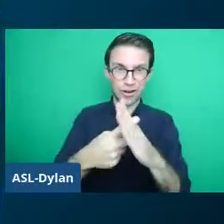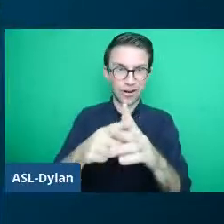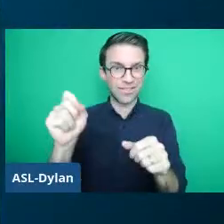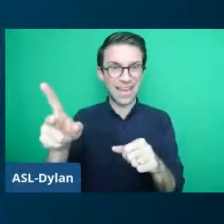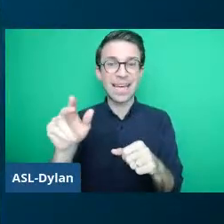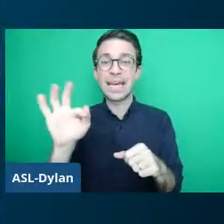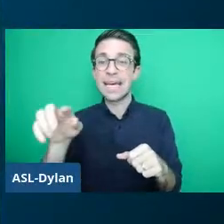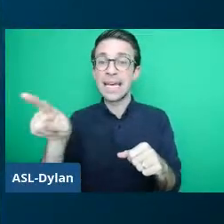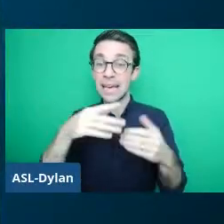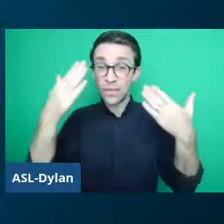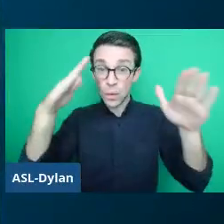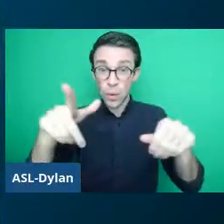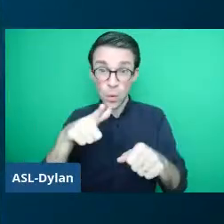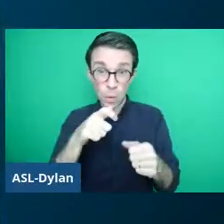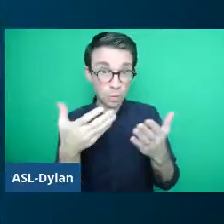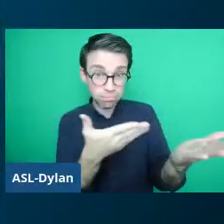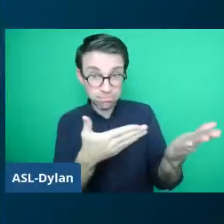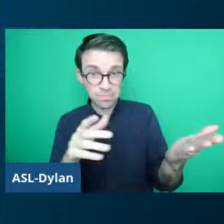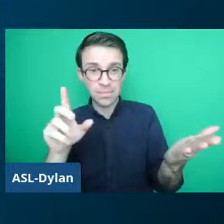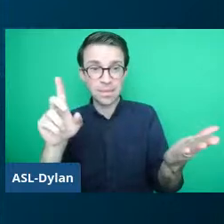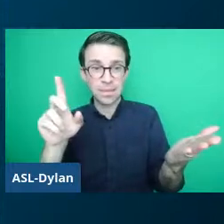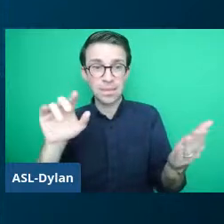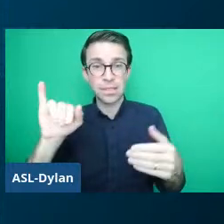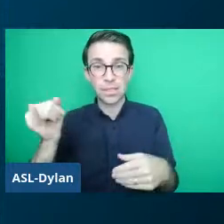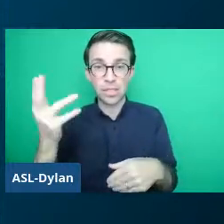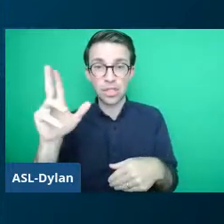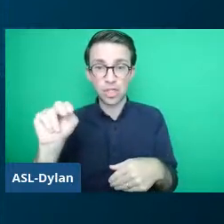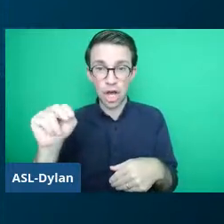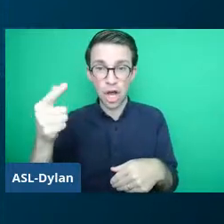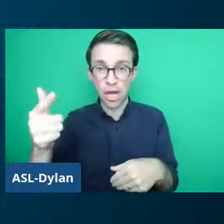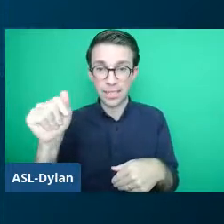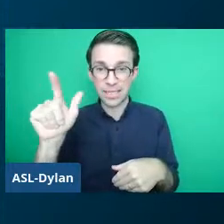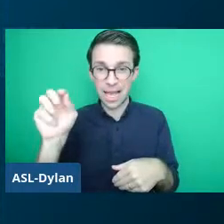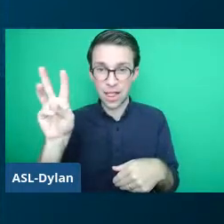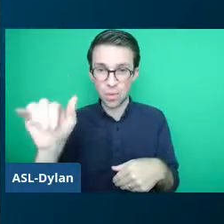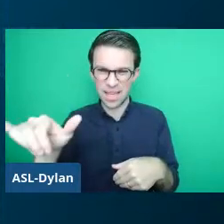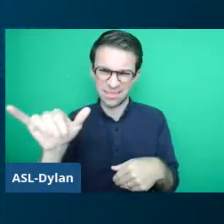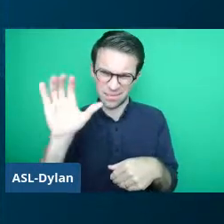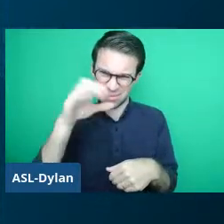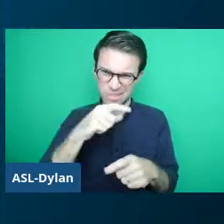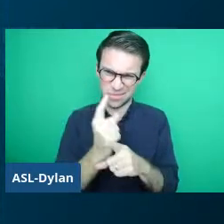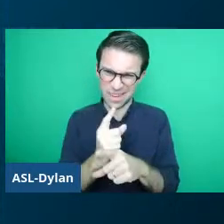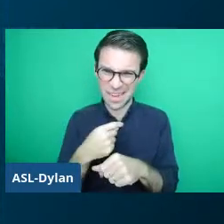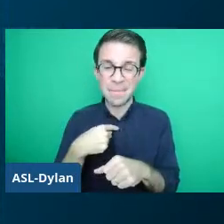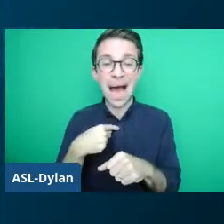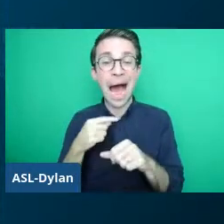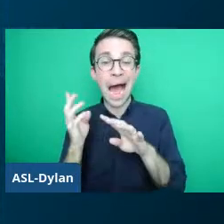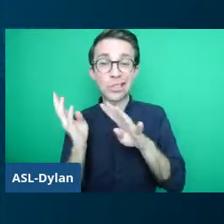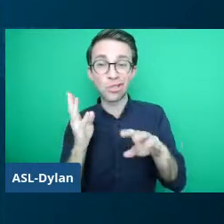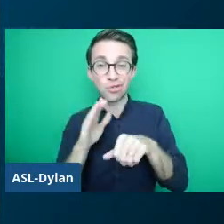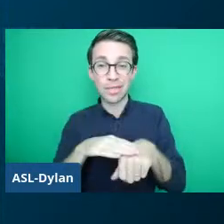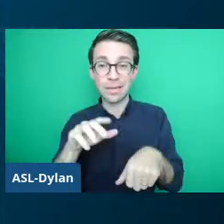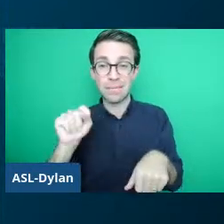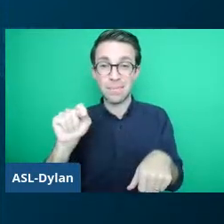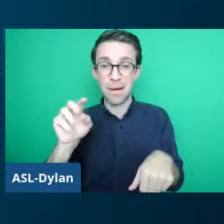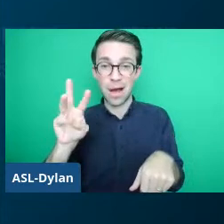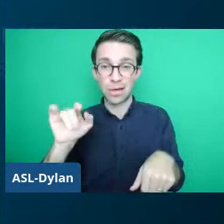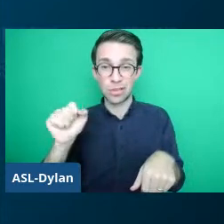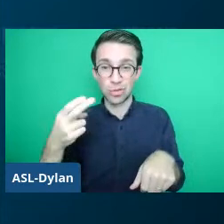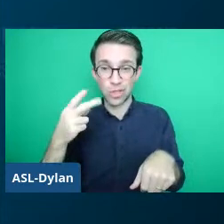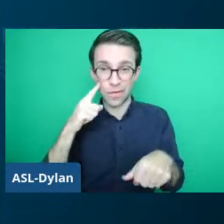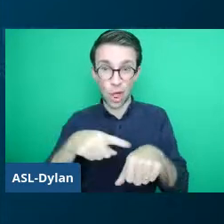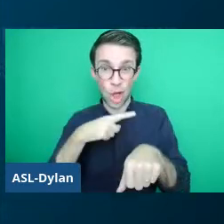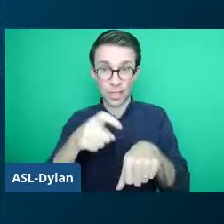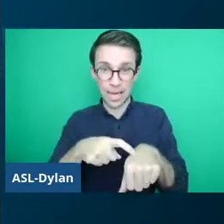don't know who I am, I'm John Galloway. Weird name, I know, right? I've been streaming on Twitch for a long time, but I did a thing called Kerbal